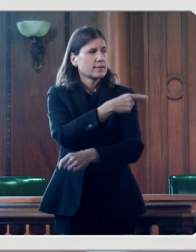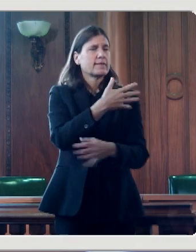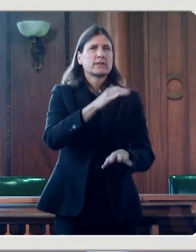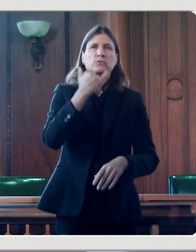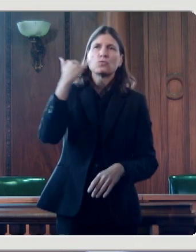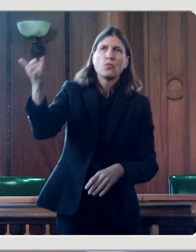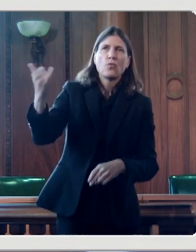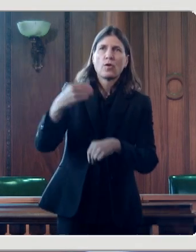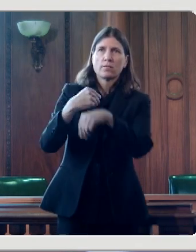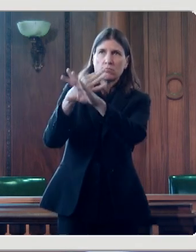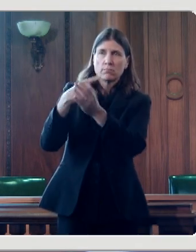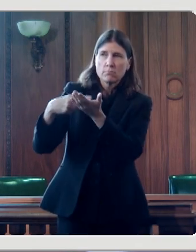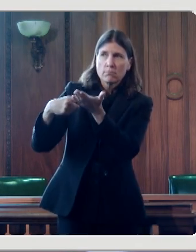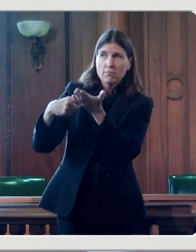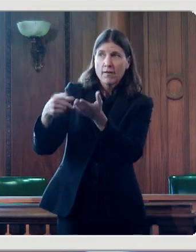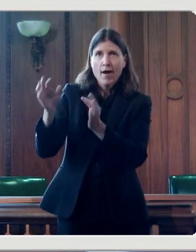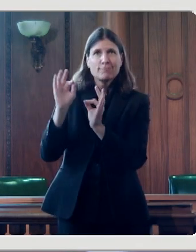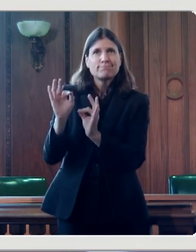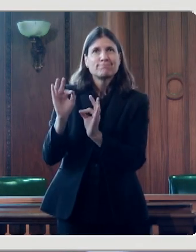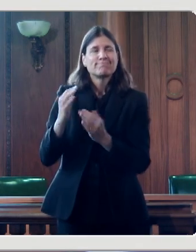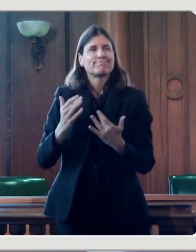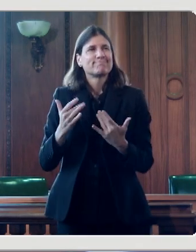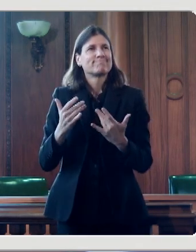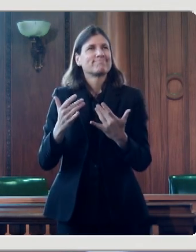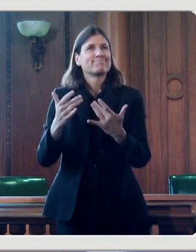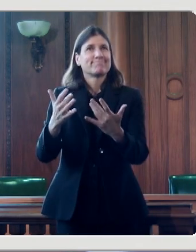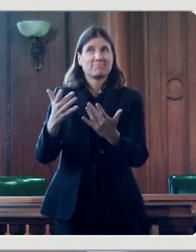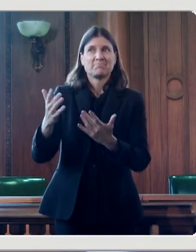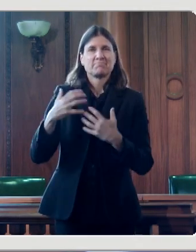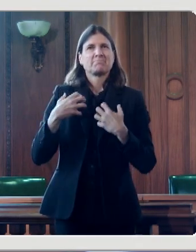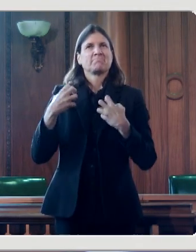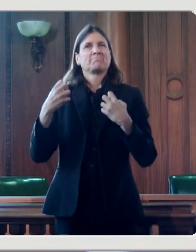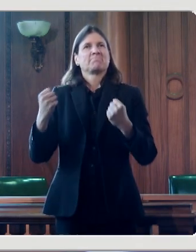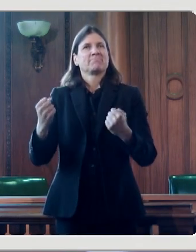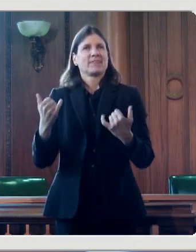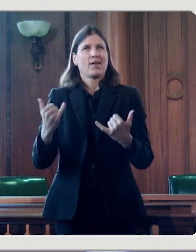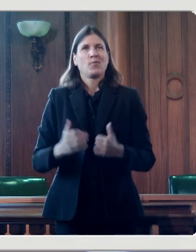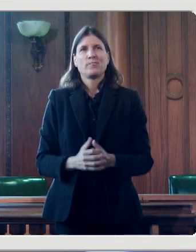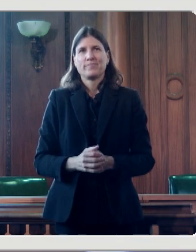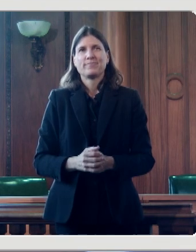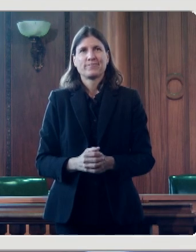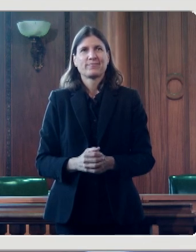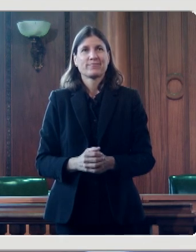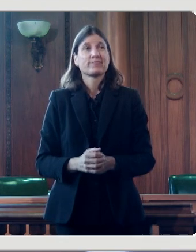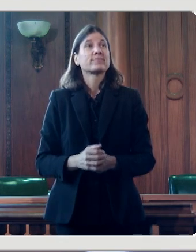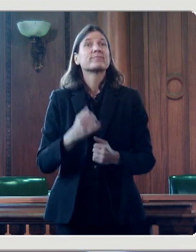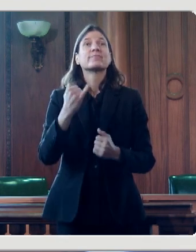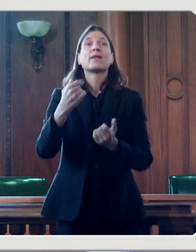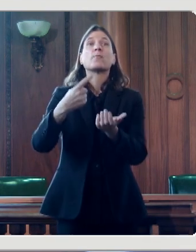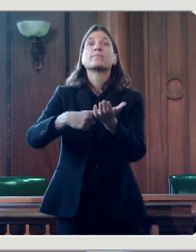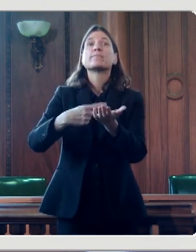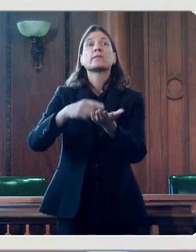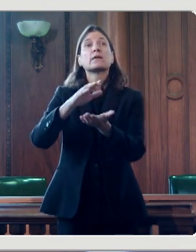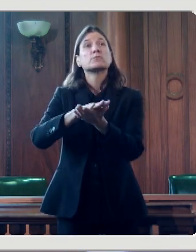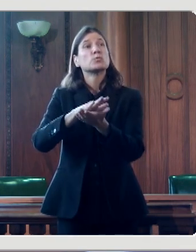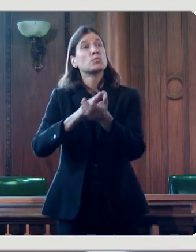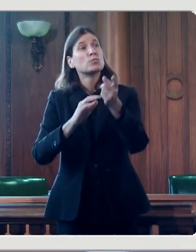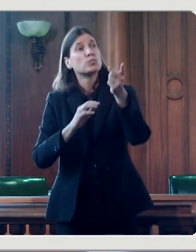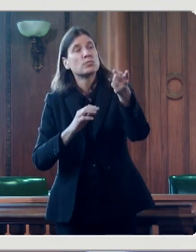families breakfast, lunch, dinner, and snack. We're well over the 5 million mark,